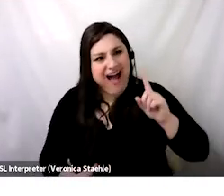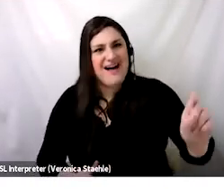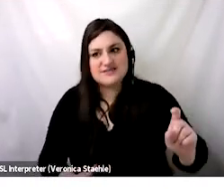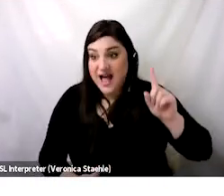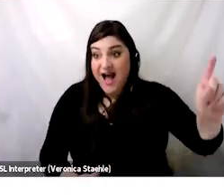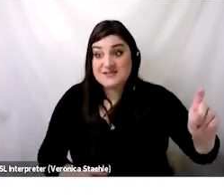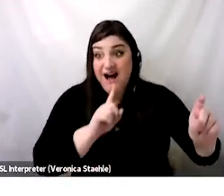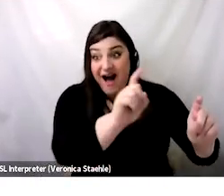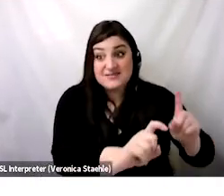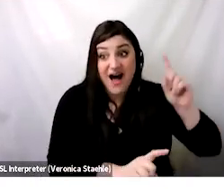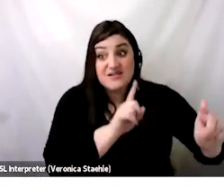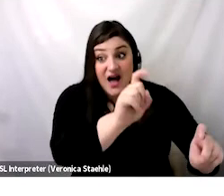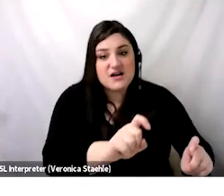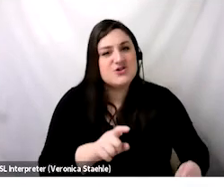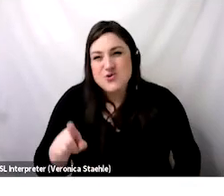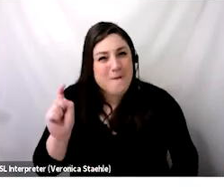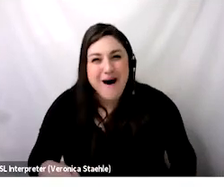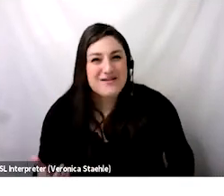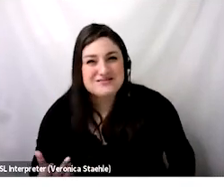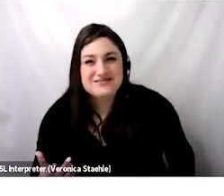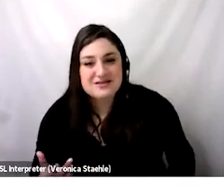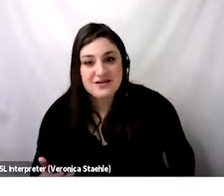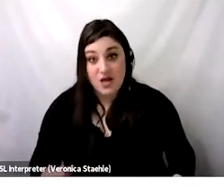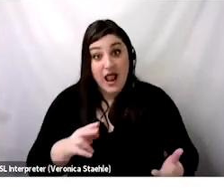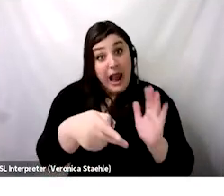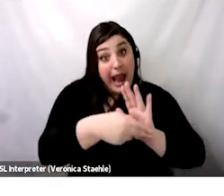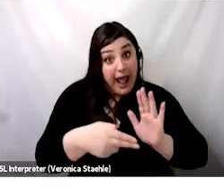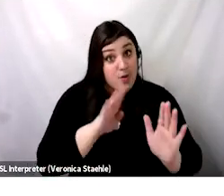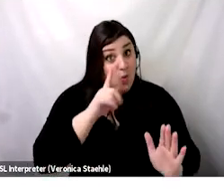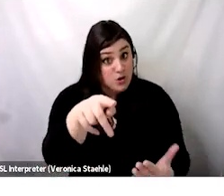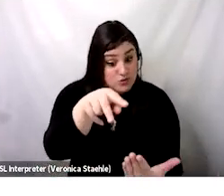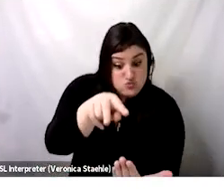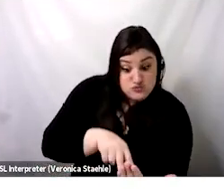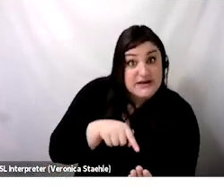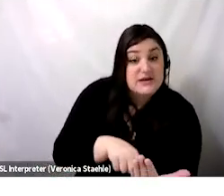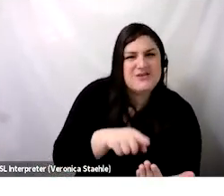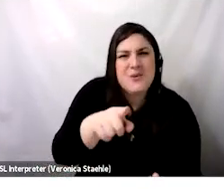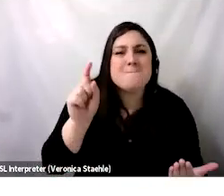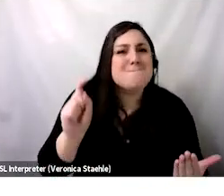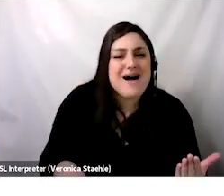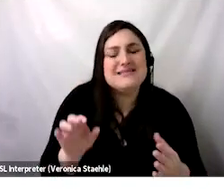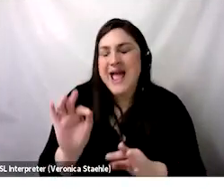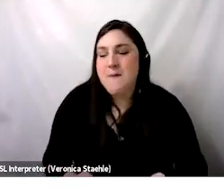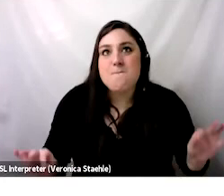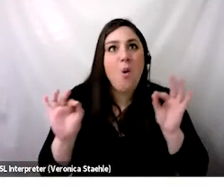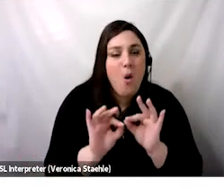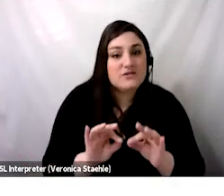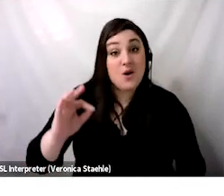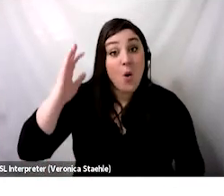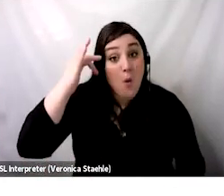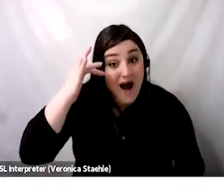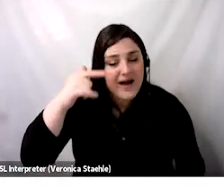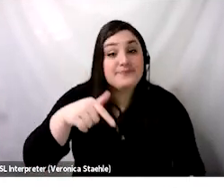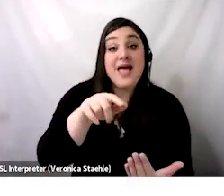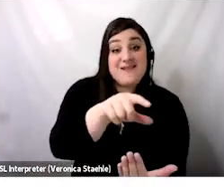questions. Are you going to read labels? It's important to read labels, not only in terms of